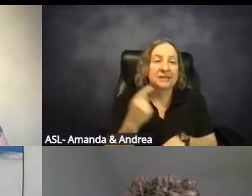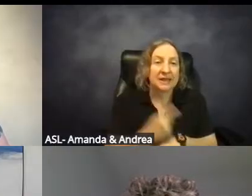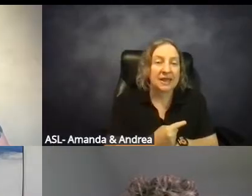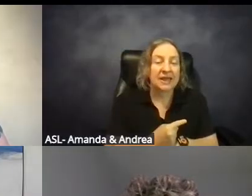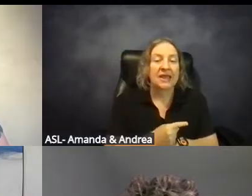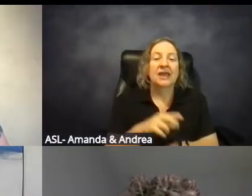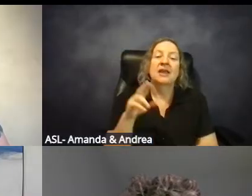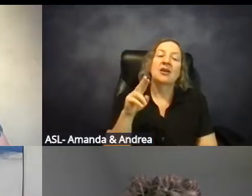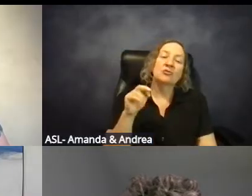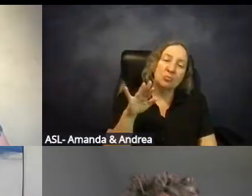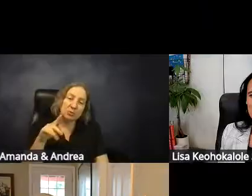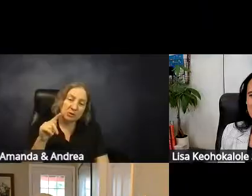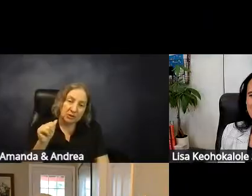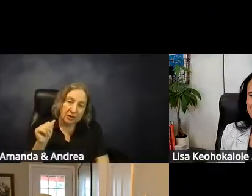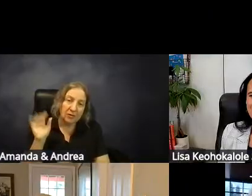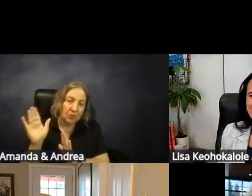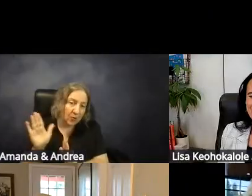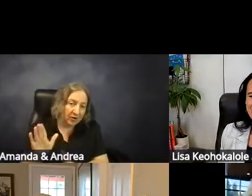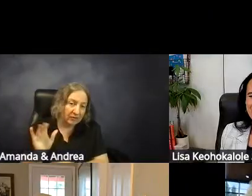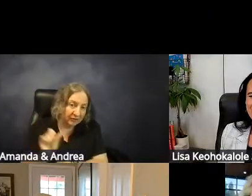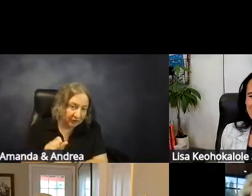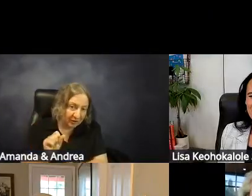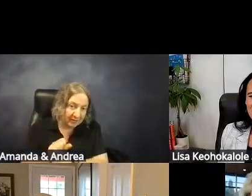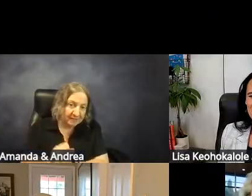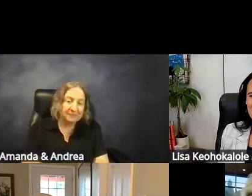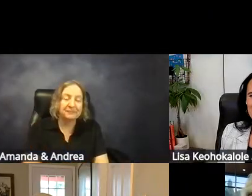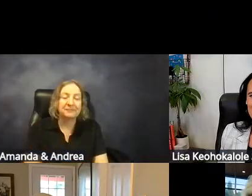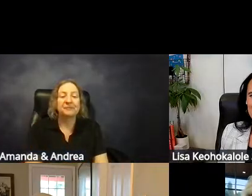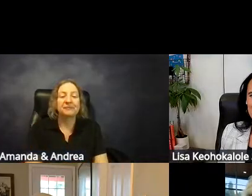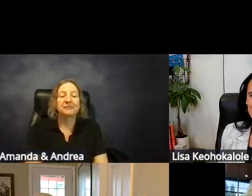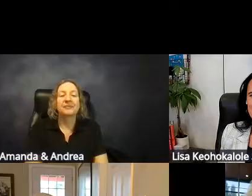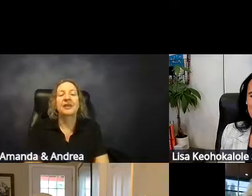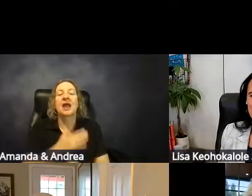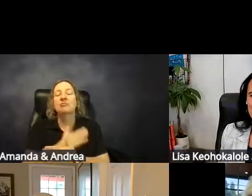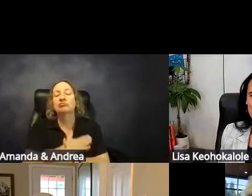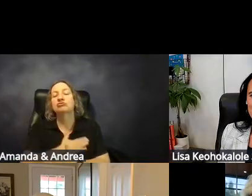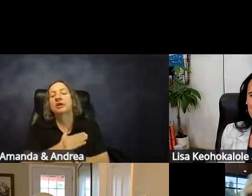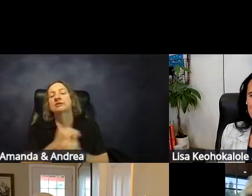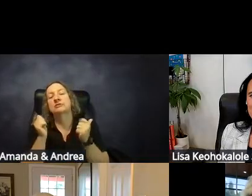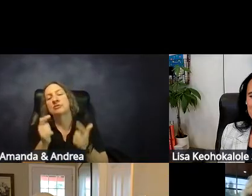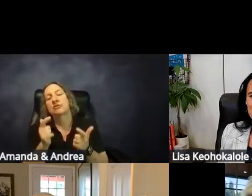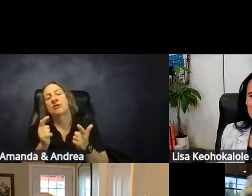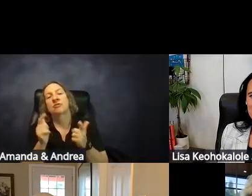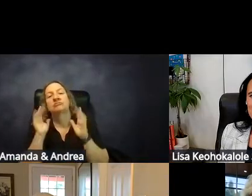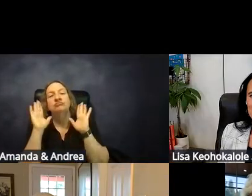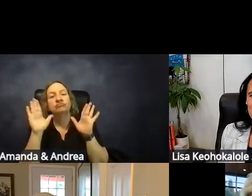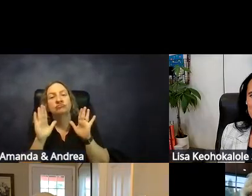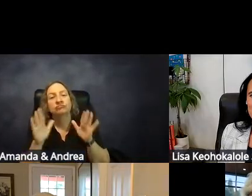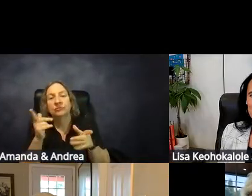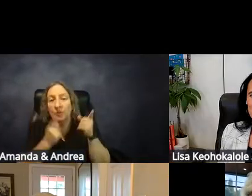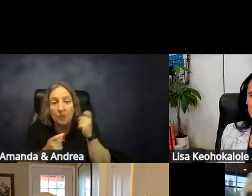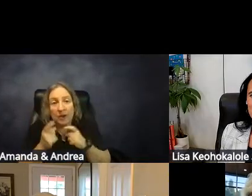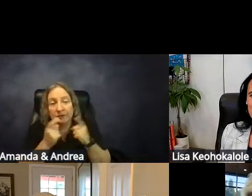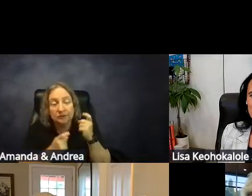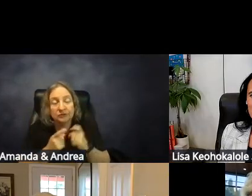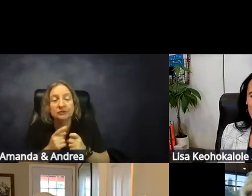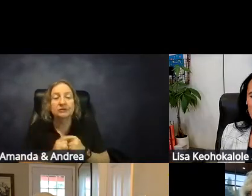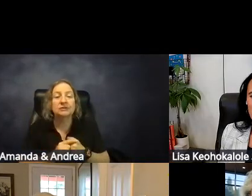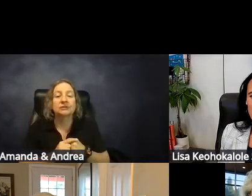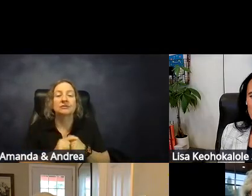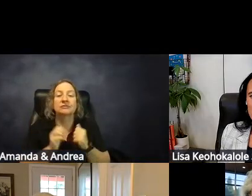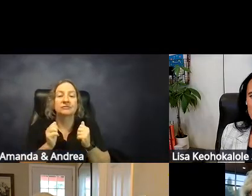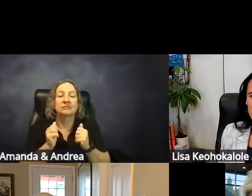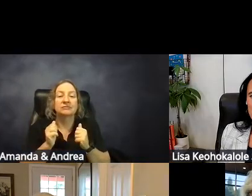you did a wonderful job. And I appreciate all the excellent questions asked by all